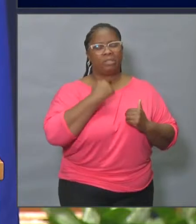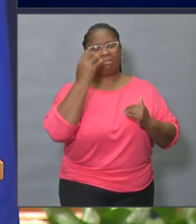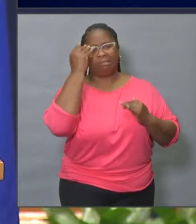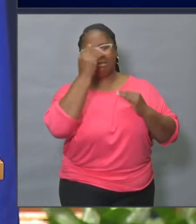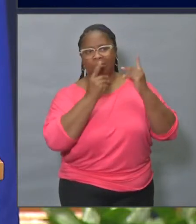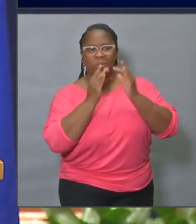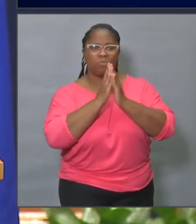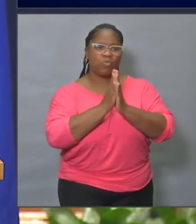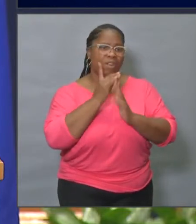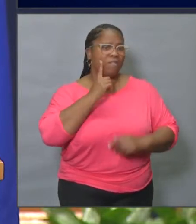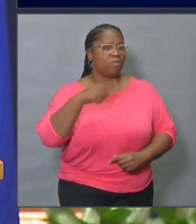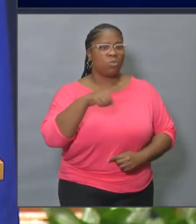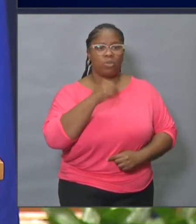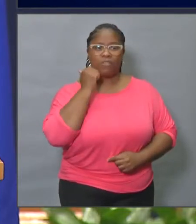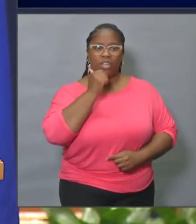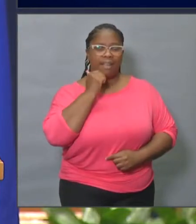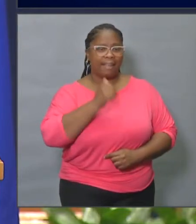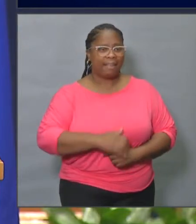every day.